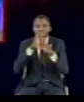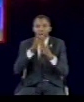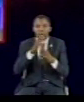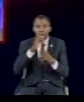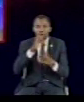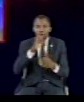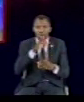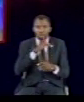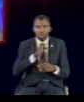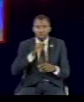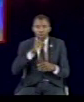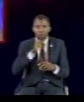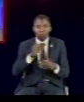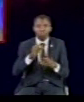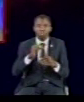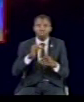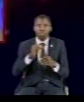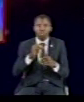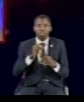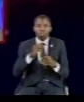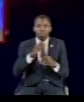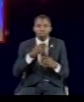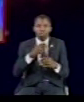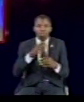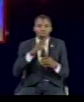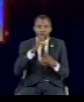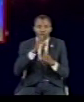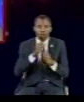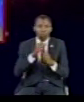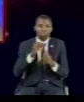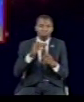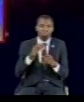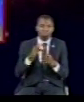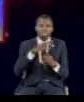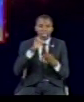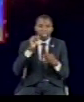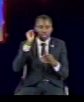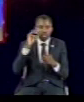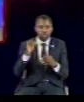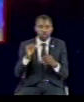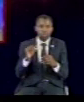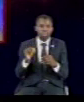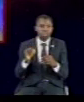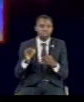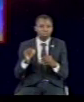she called doctor. She called people to help her, but people they did help her